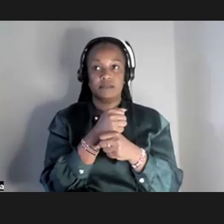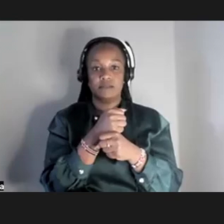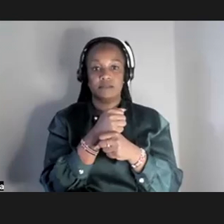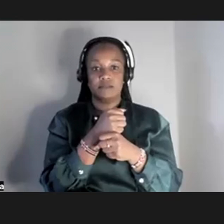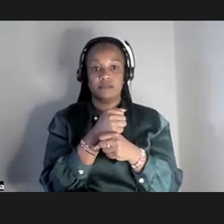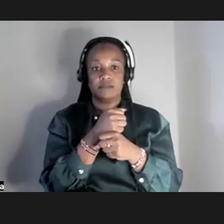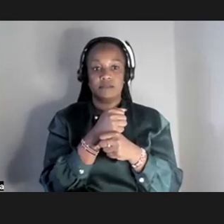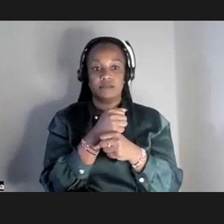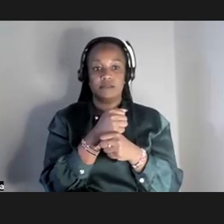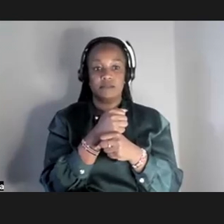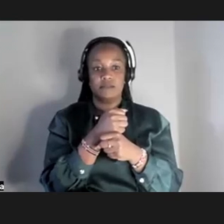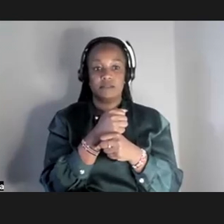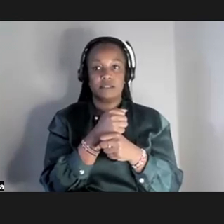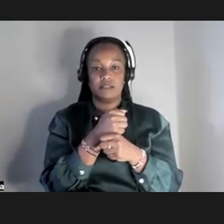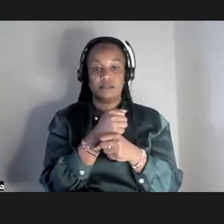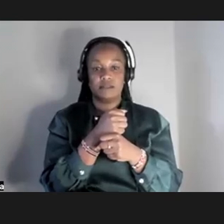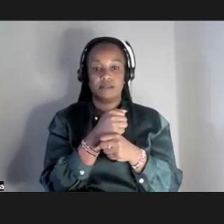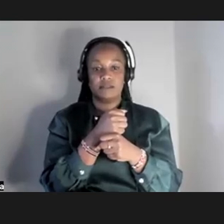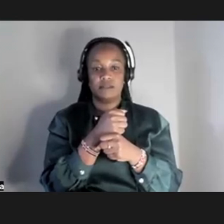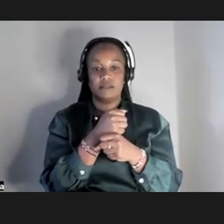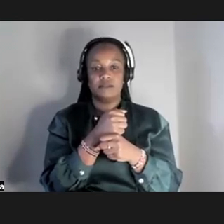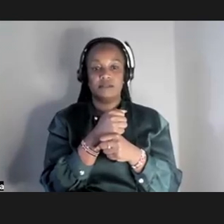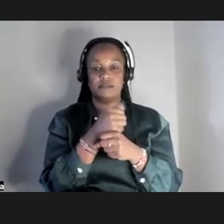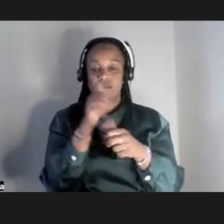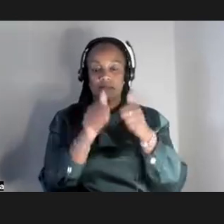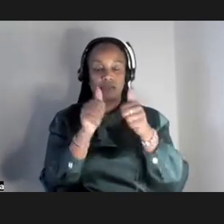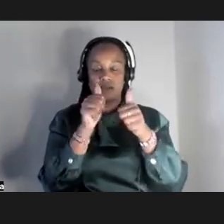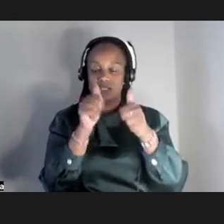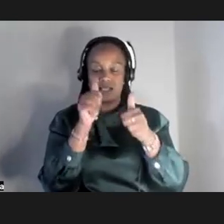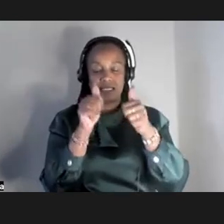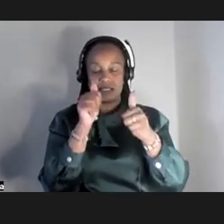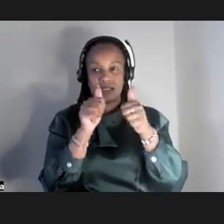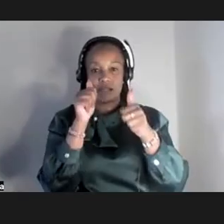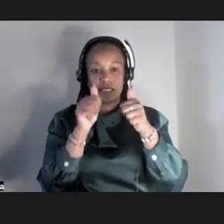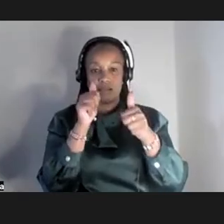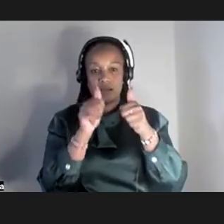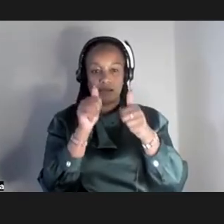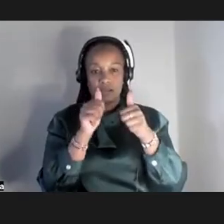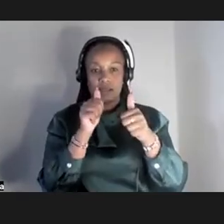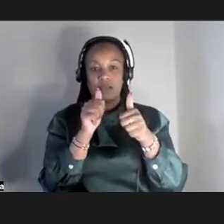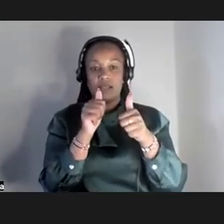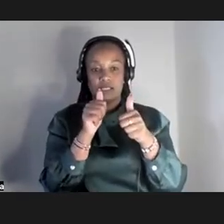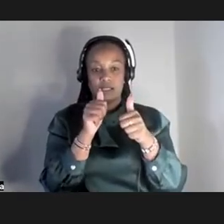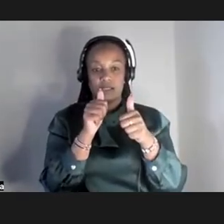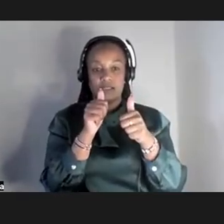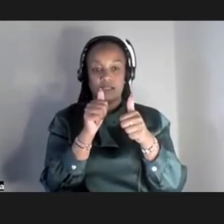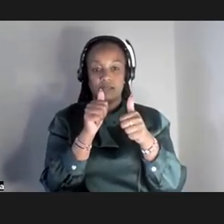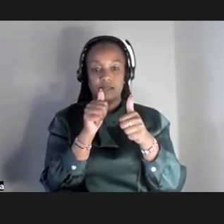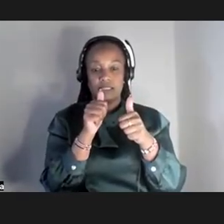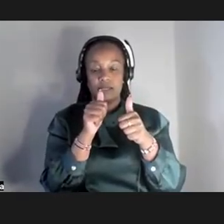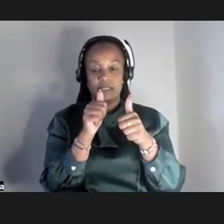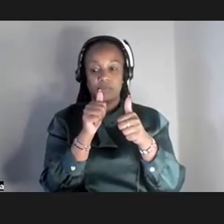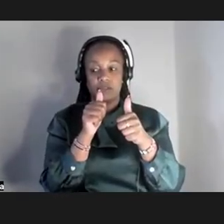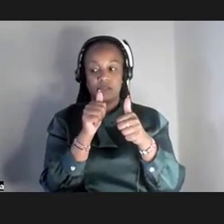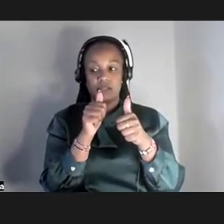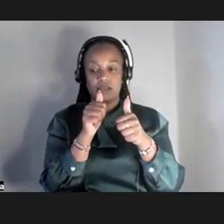sectors. And I think that's the key here. I mean, and using rights-based approaches and making sure